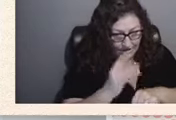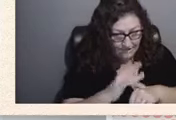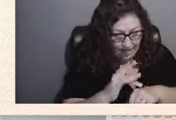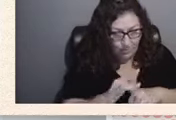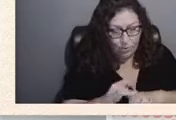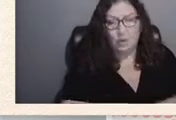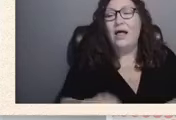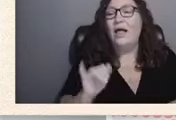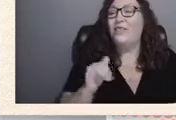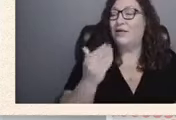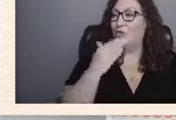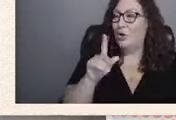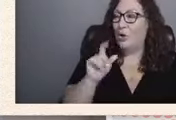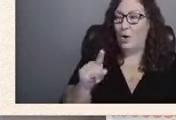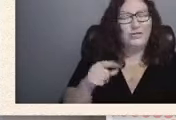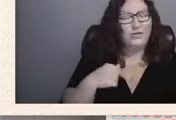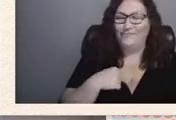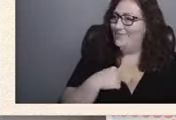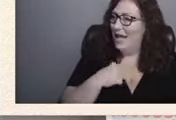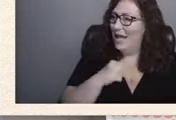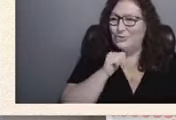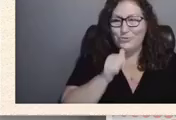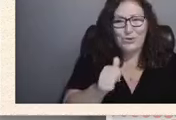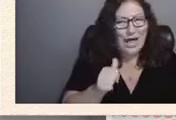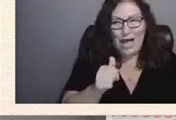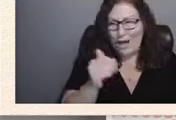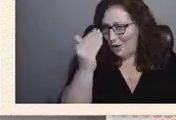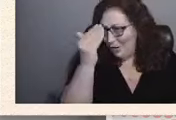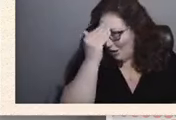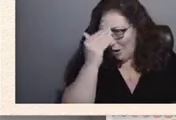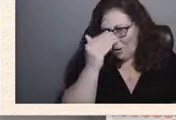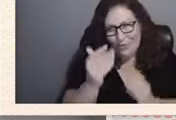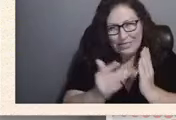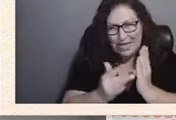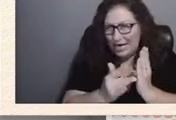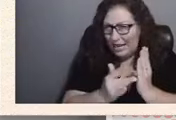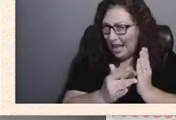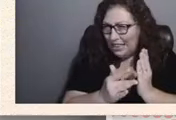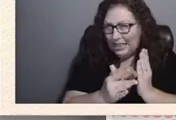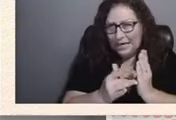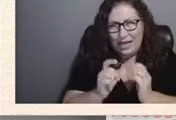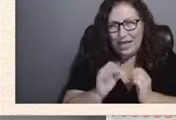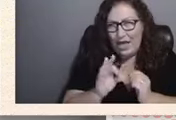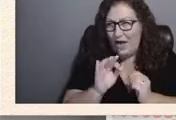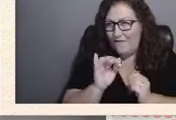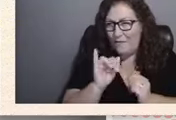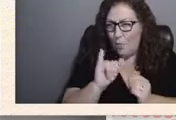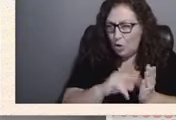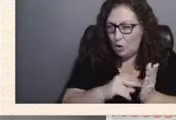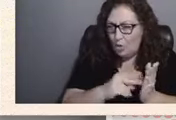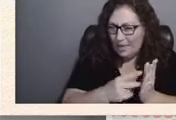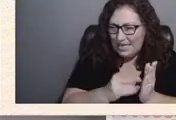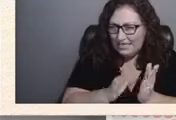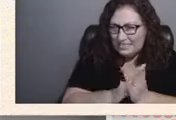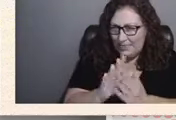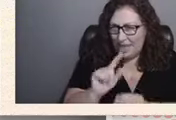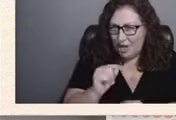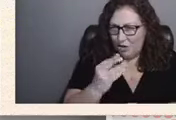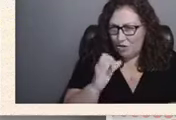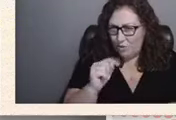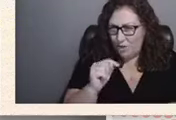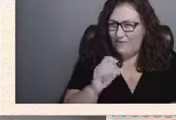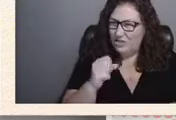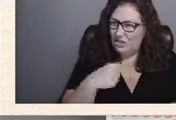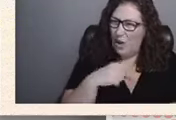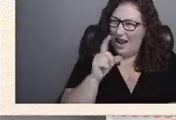That's a good question. I do not know the technicalities and what you mean by spendthrift, so I would have to get back to that